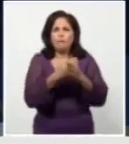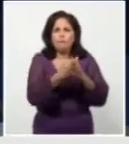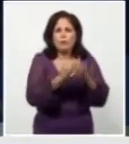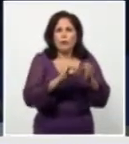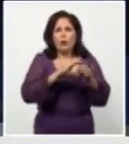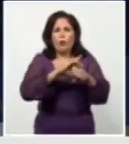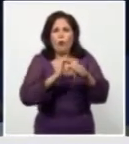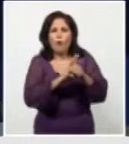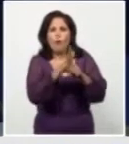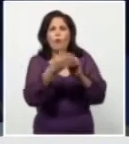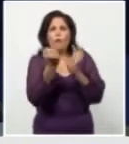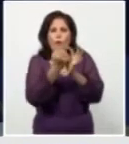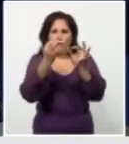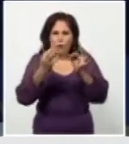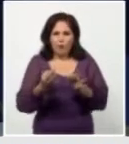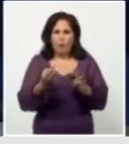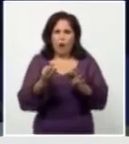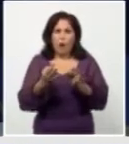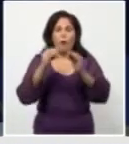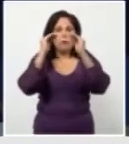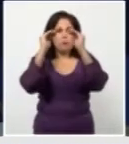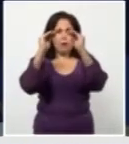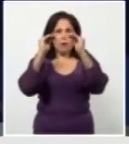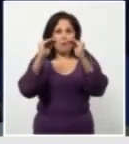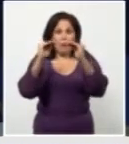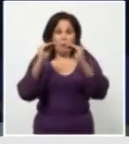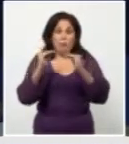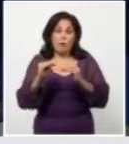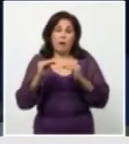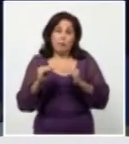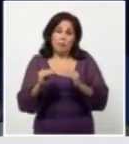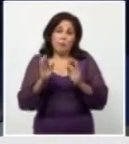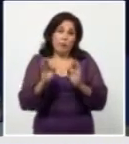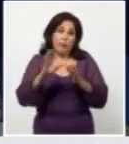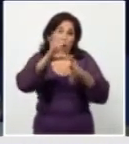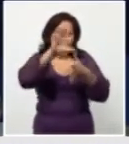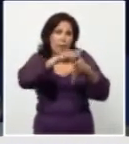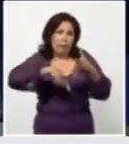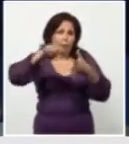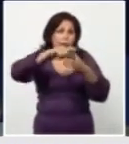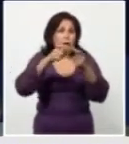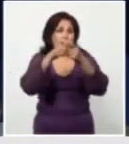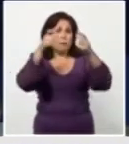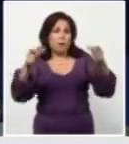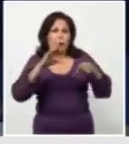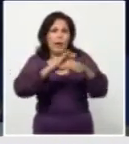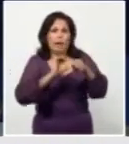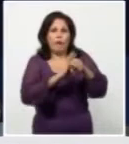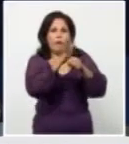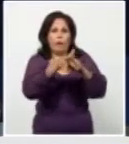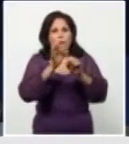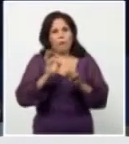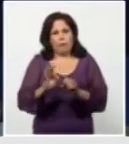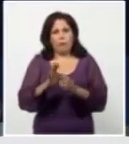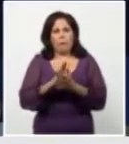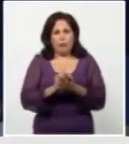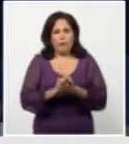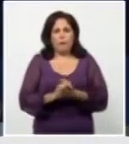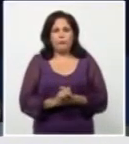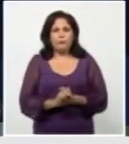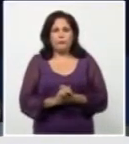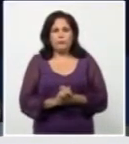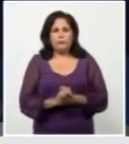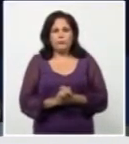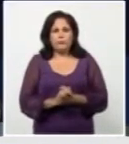confirmados encabezan o sea, son los que mayor incidencia As of tienen. 12 o'clock last night in